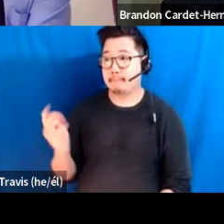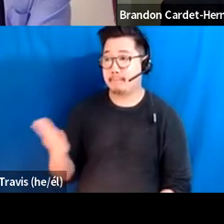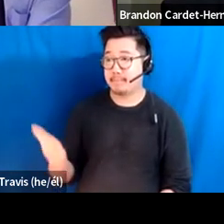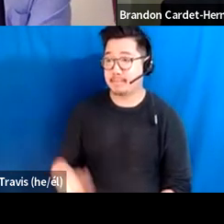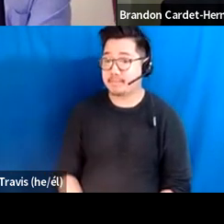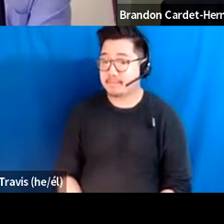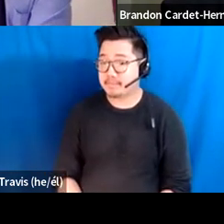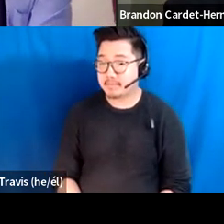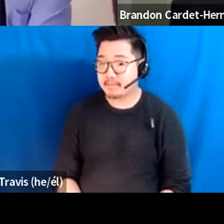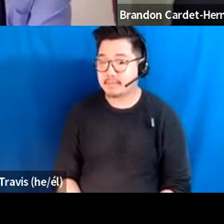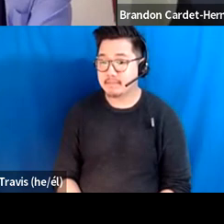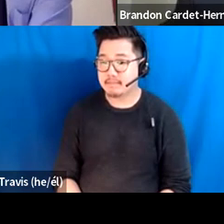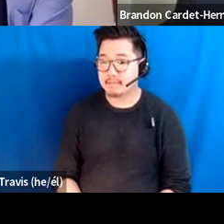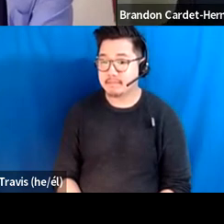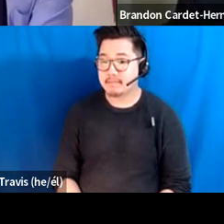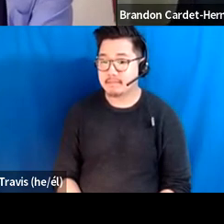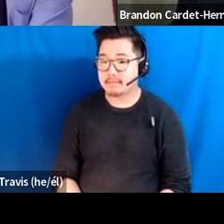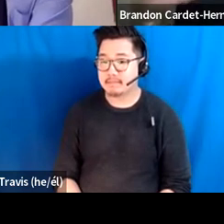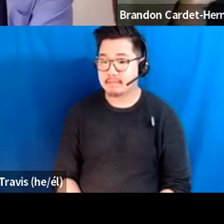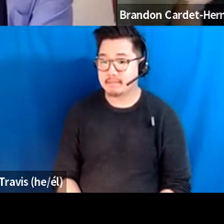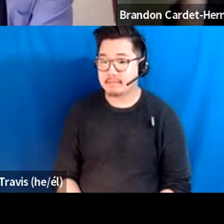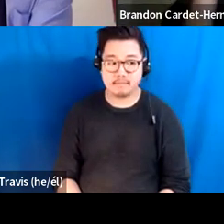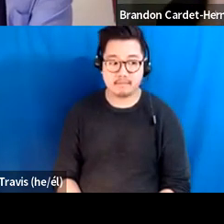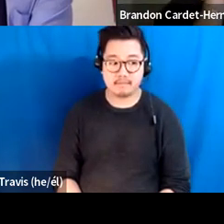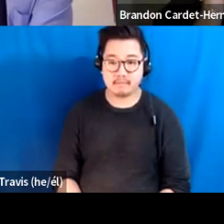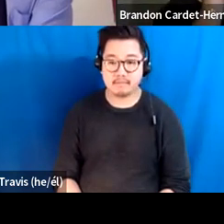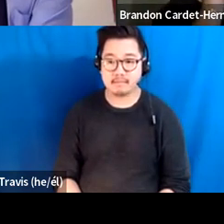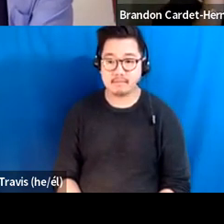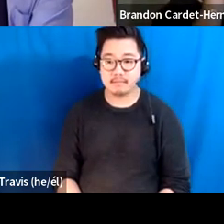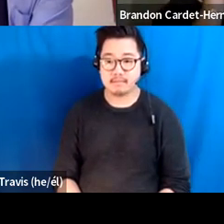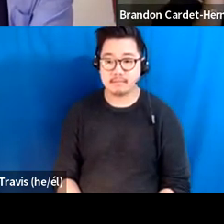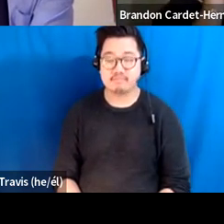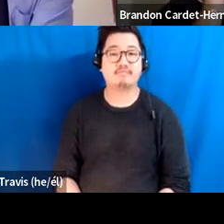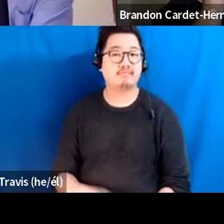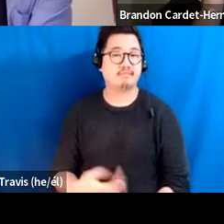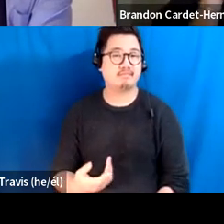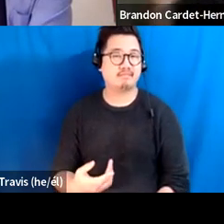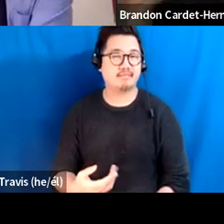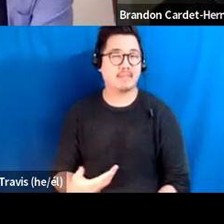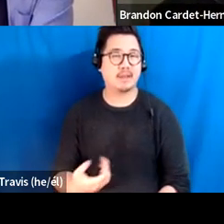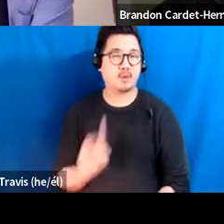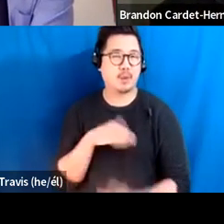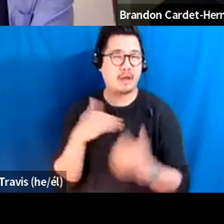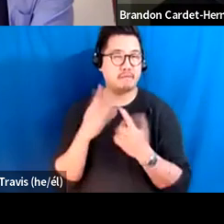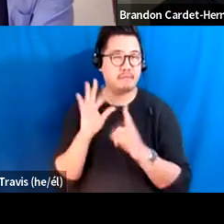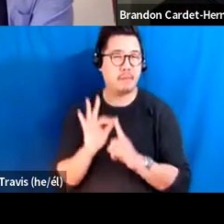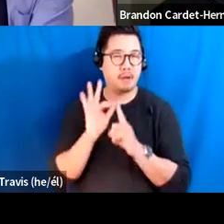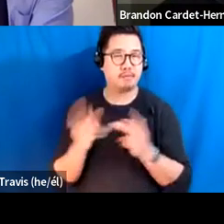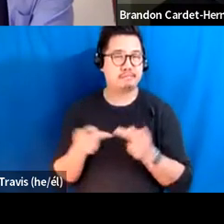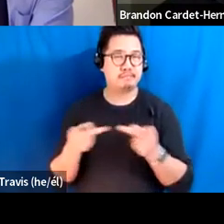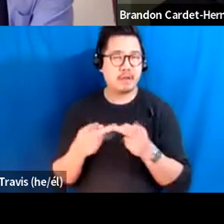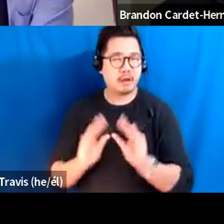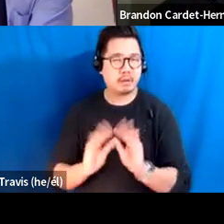so um so we so we have a uh location right brighton is a sort of unique building um but for you know the